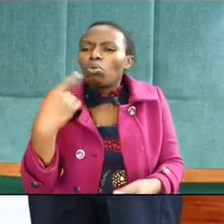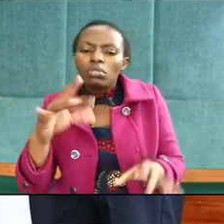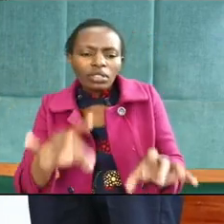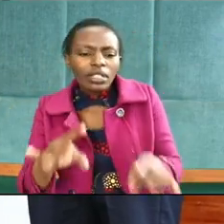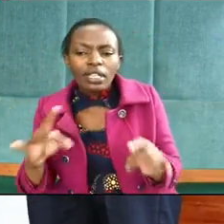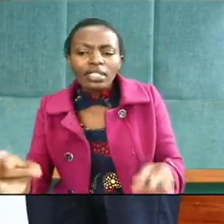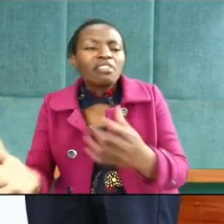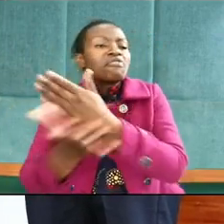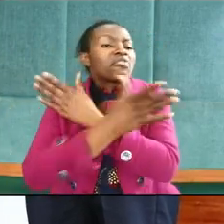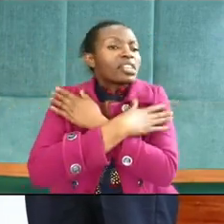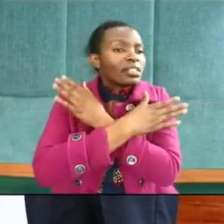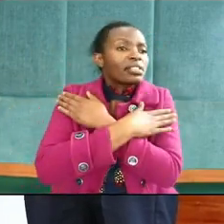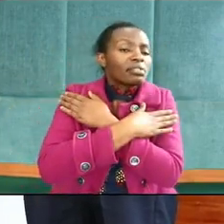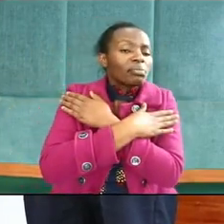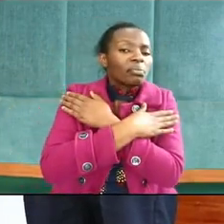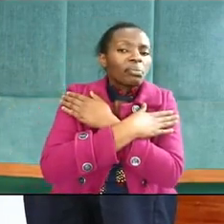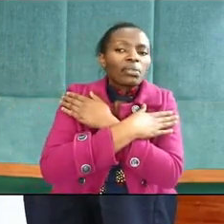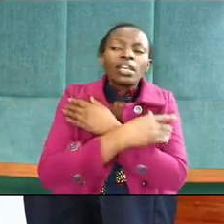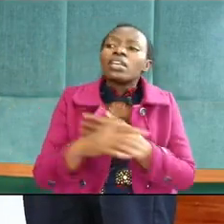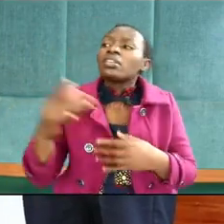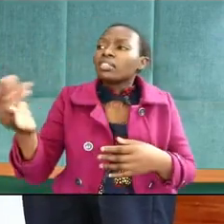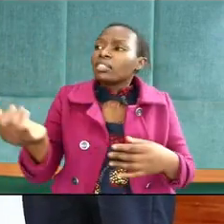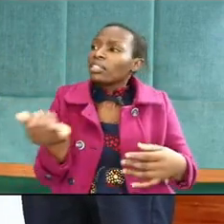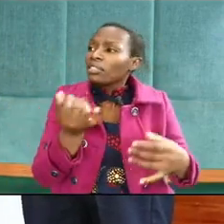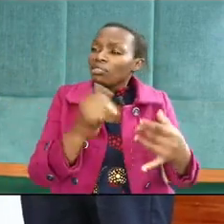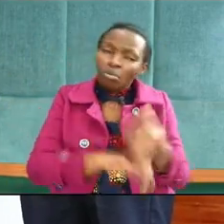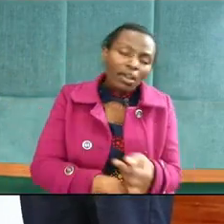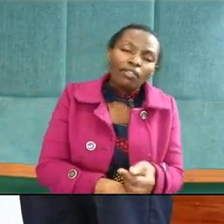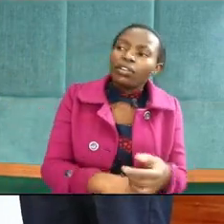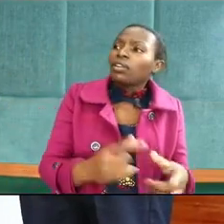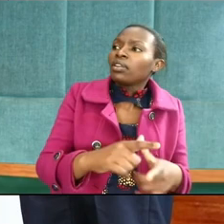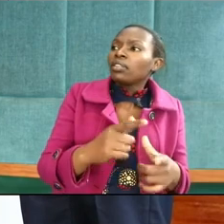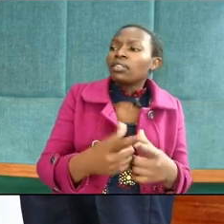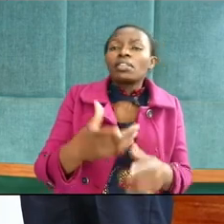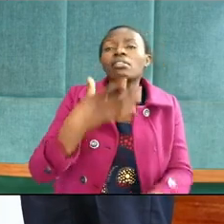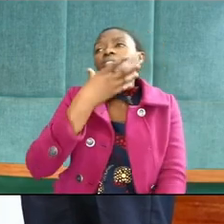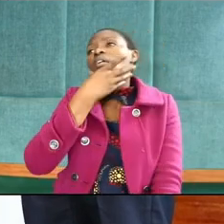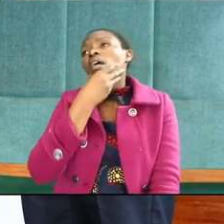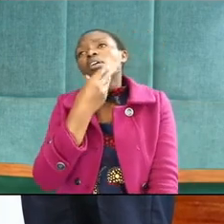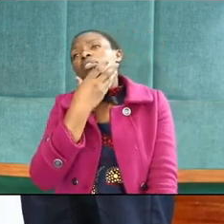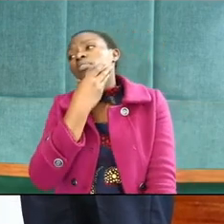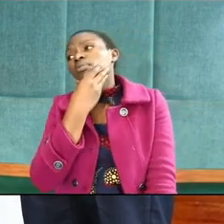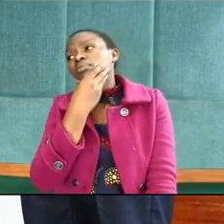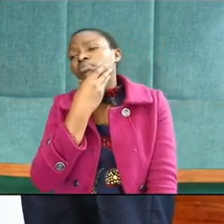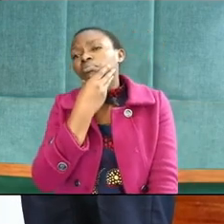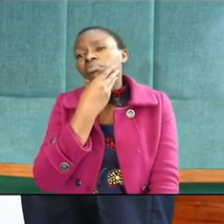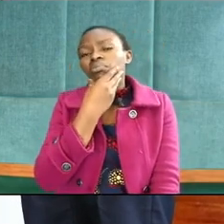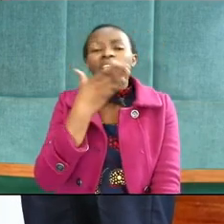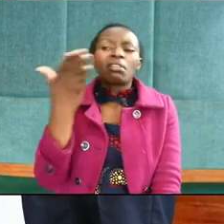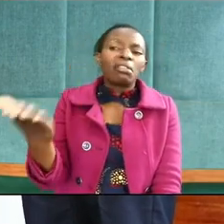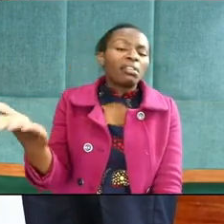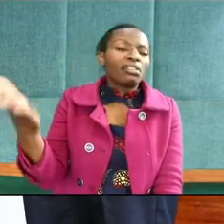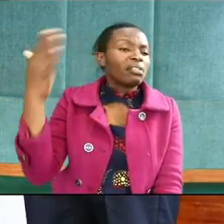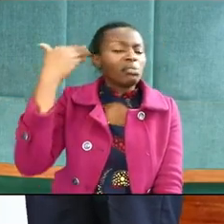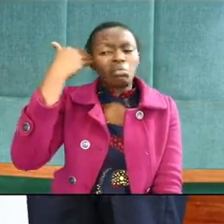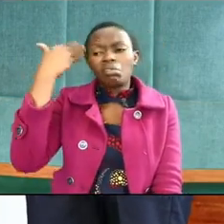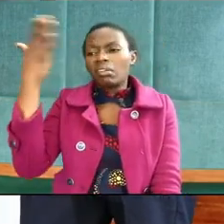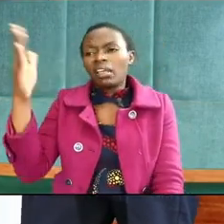what? The wife. And the husband is on the clueless side of things.